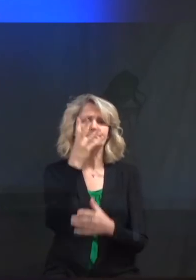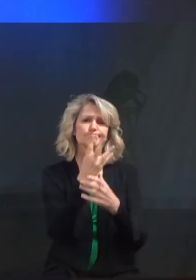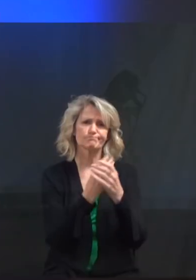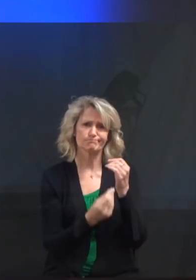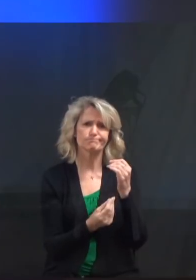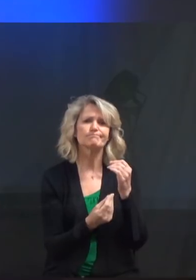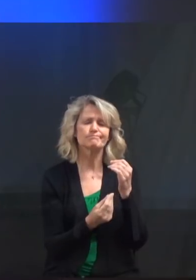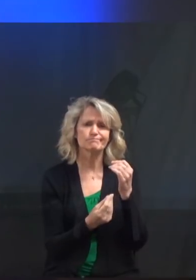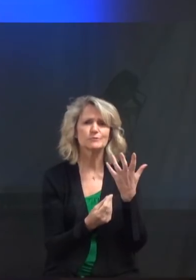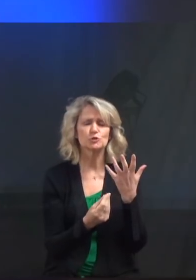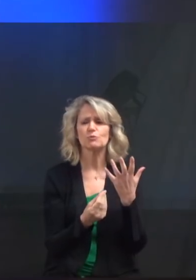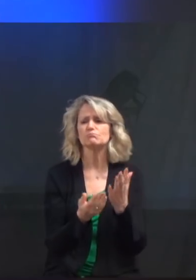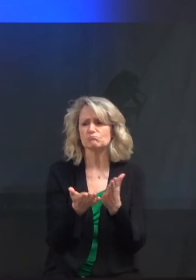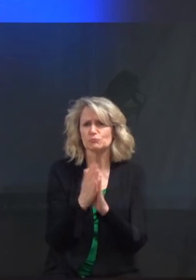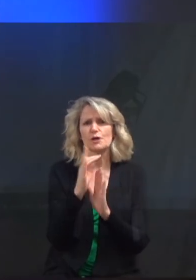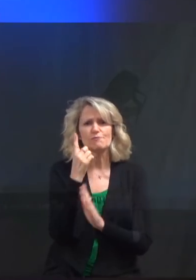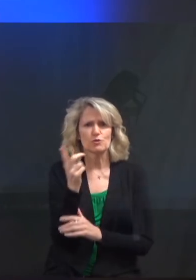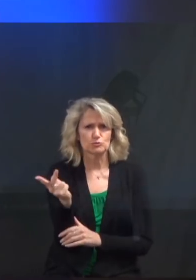this time.